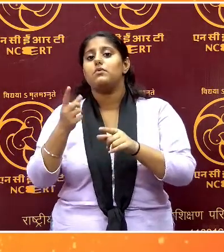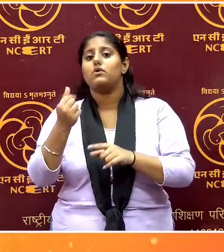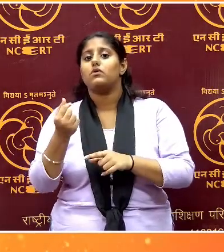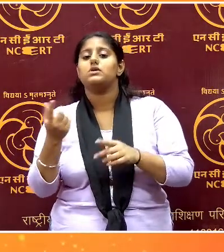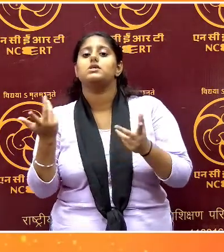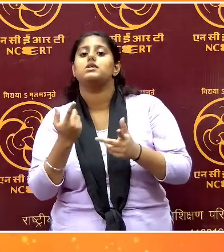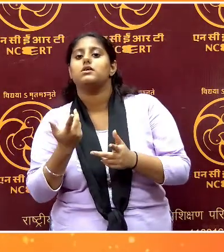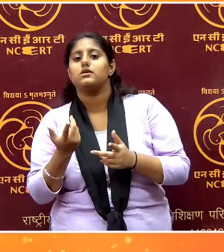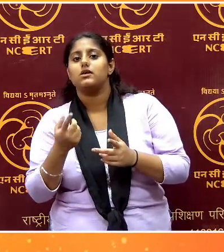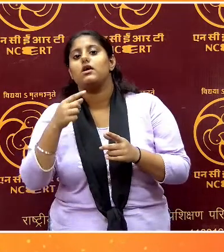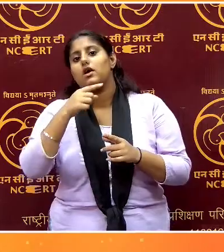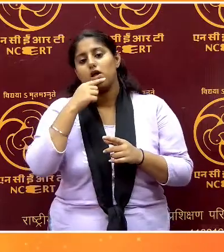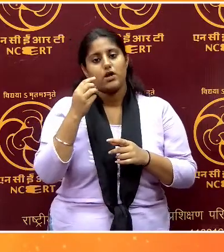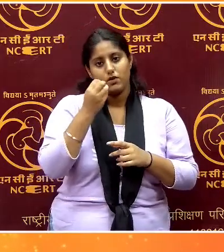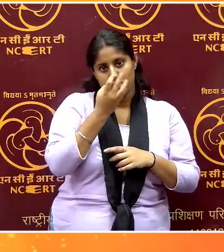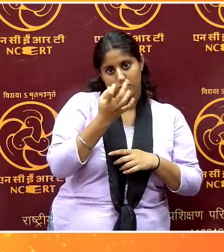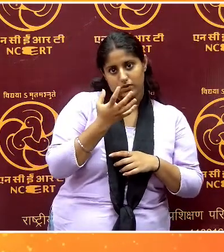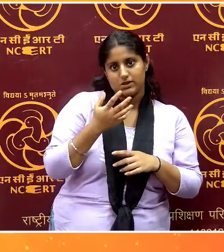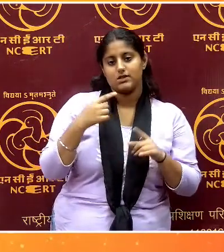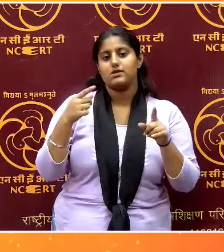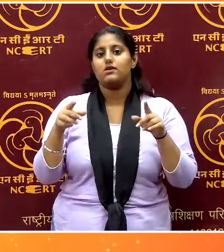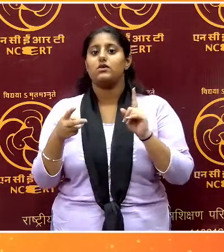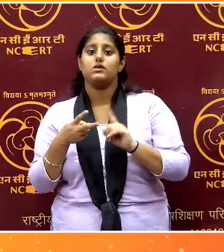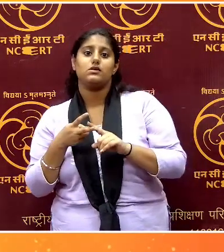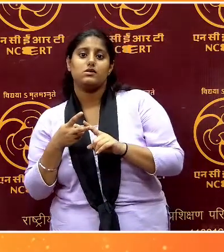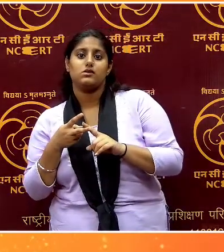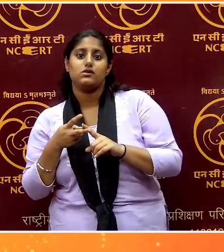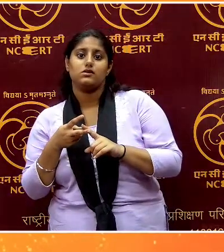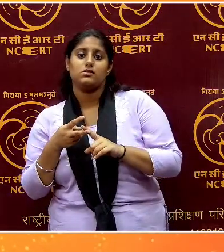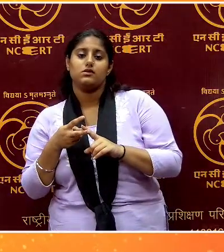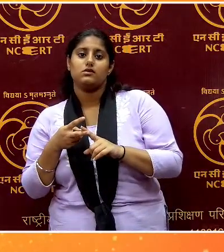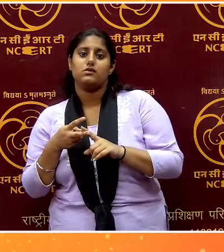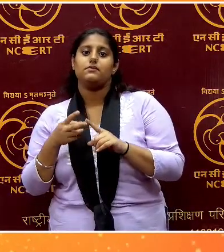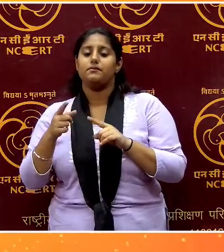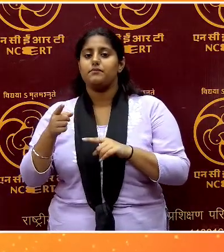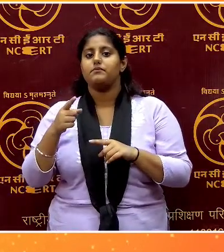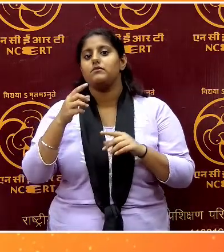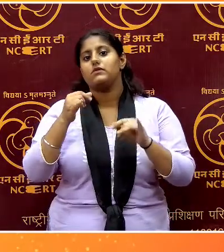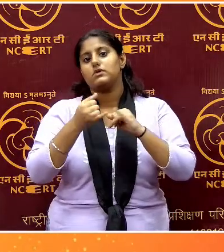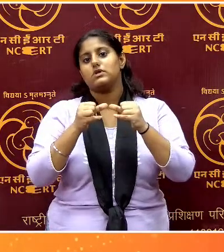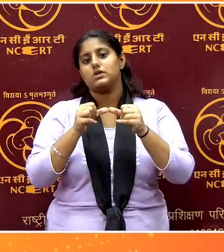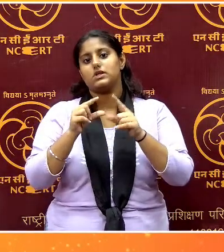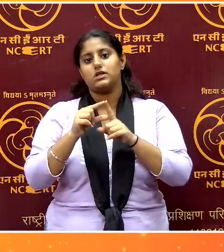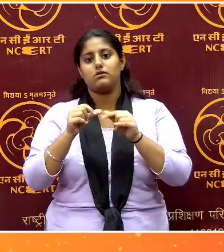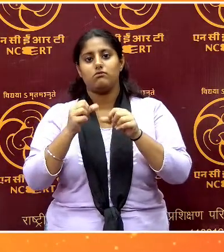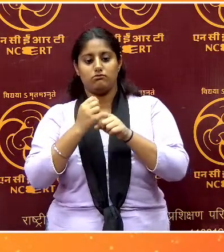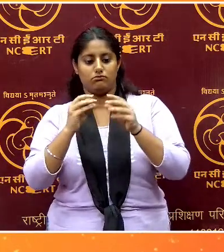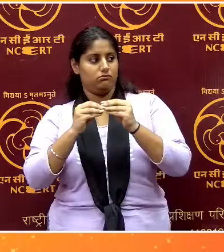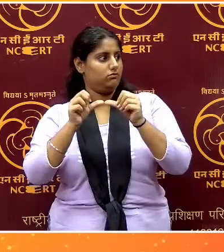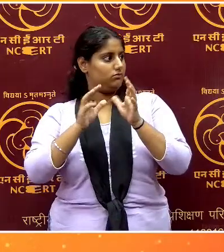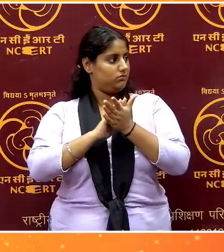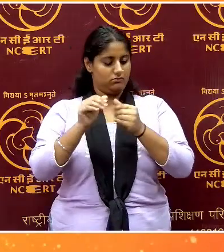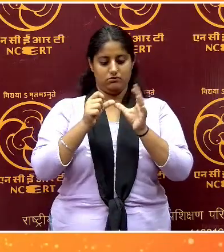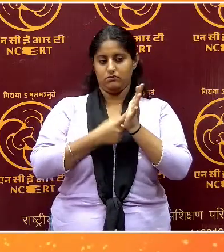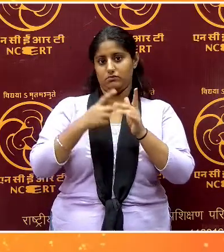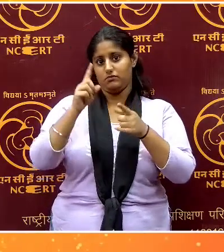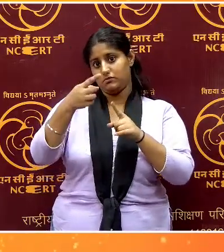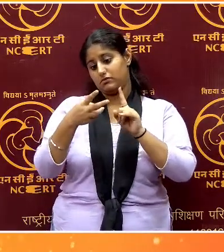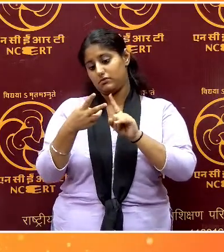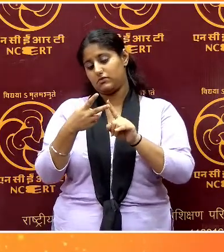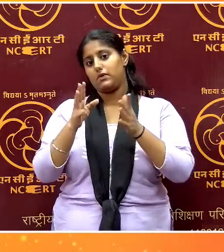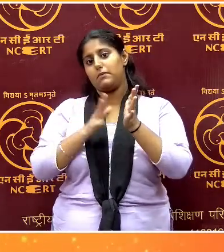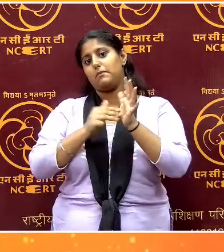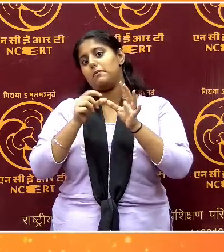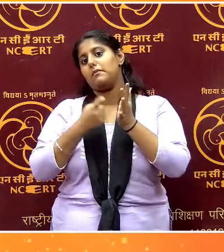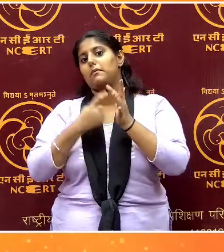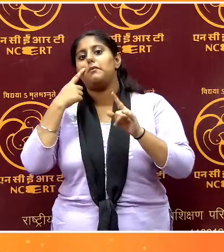see? Yes. and Yes, yes, tell me. croton. We have here Sadabahar and Marigold, right?